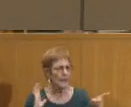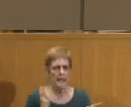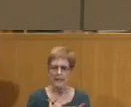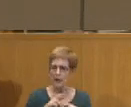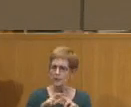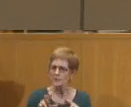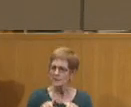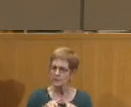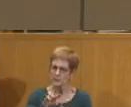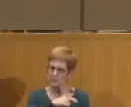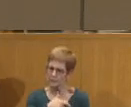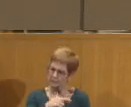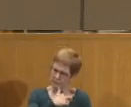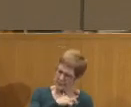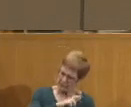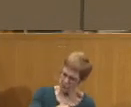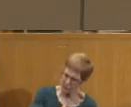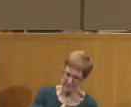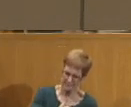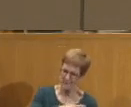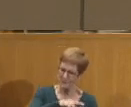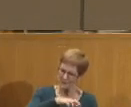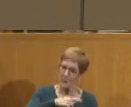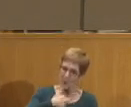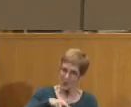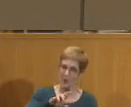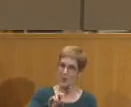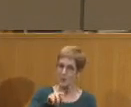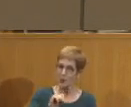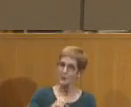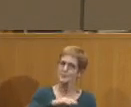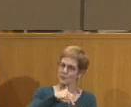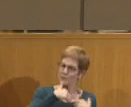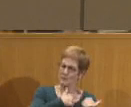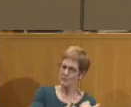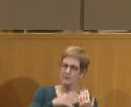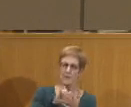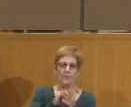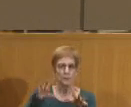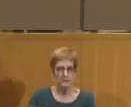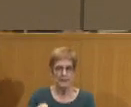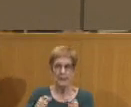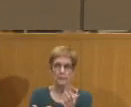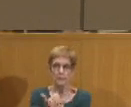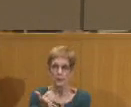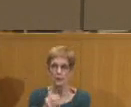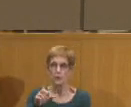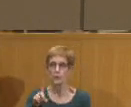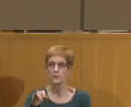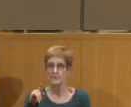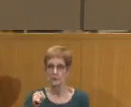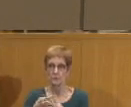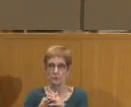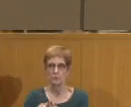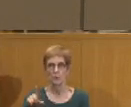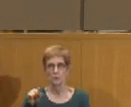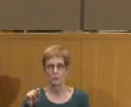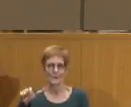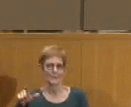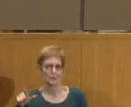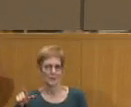carbon footprint and our air quality. We need to address light rail with fiscal accountability. And